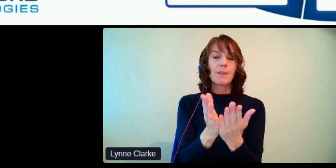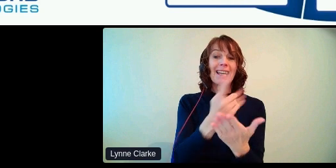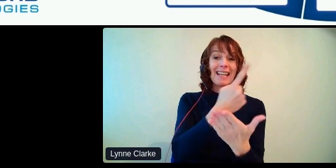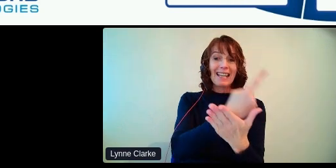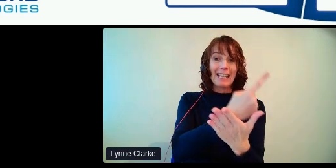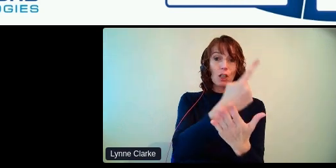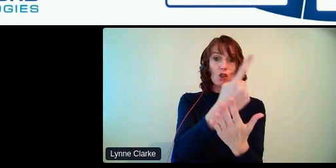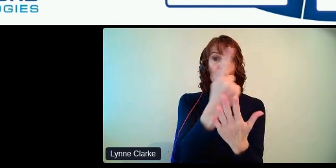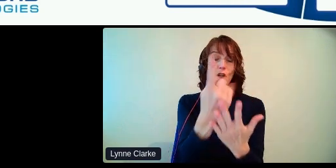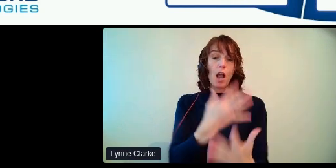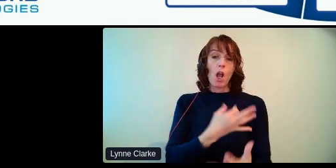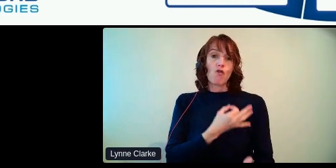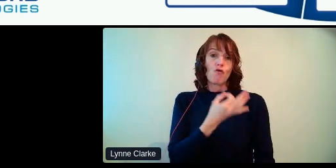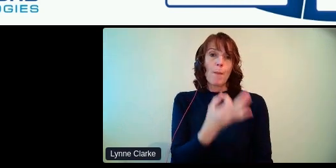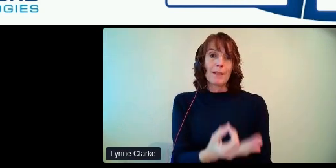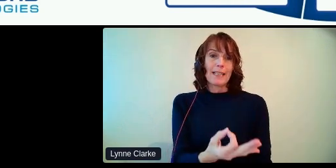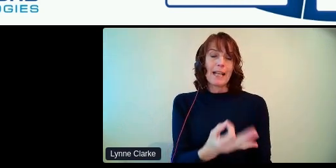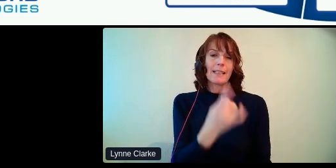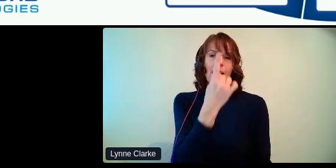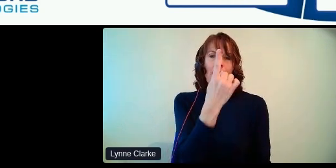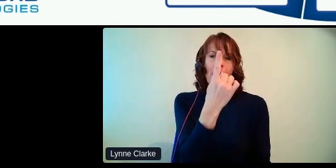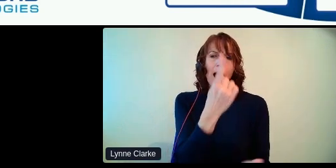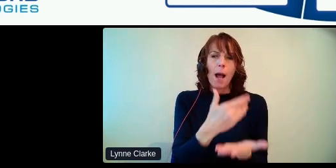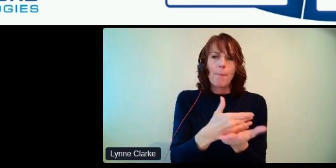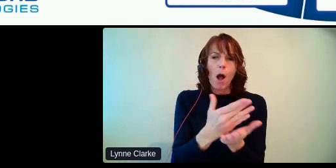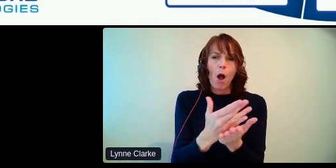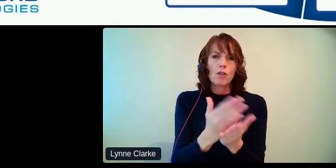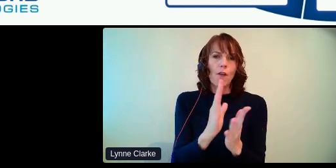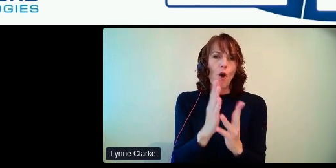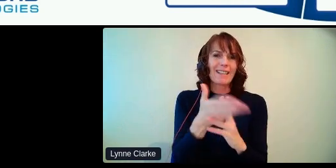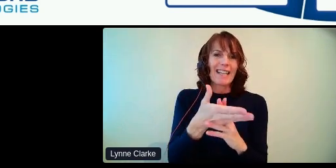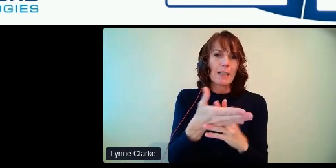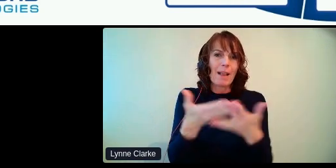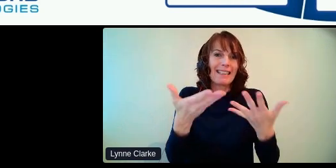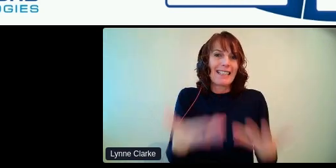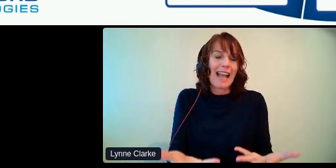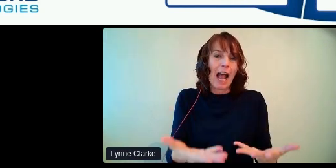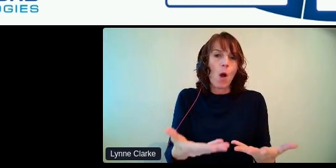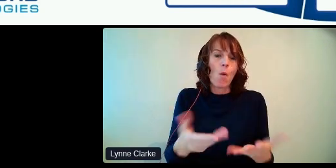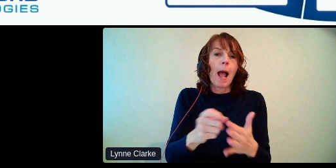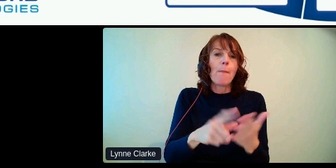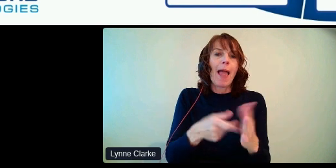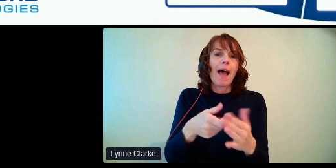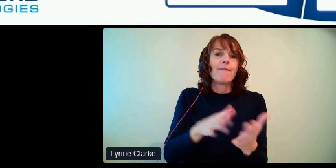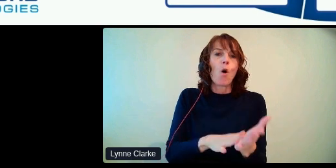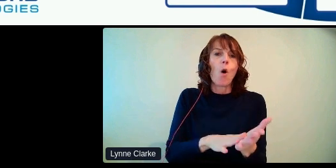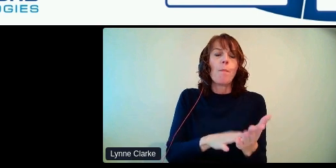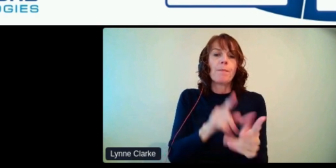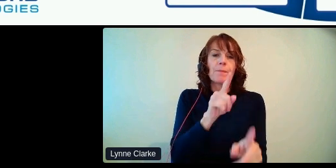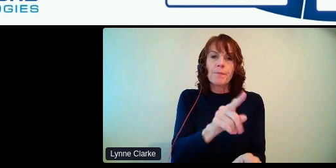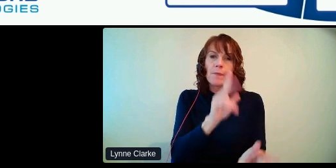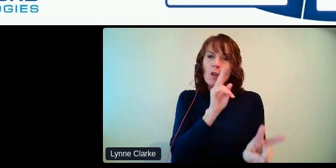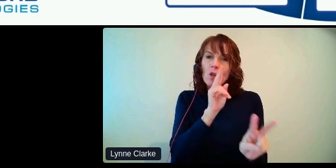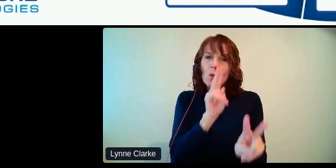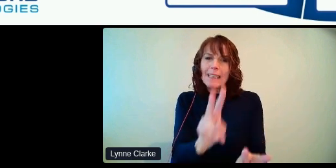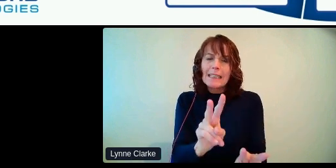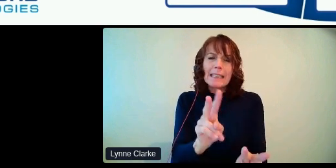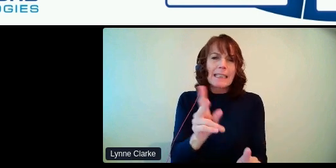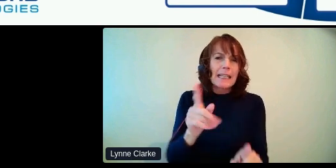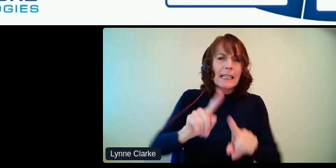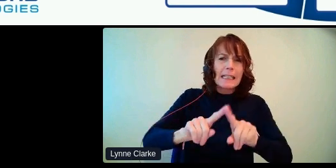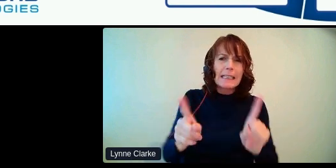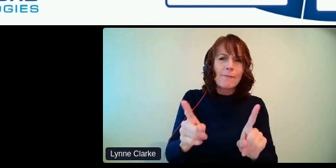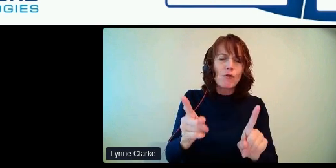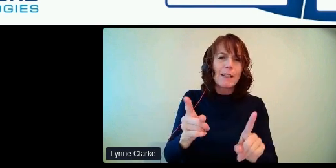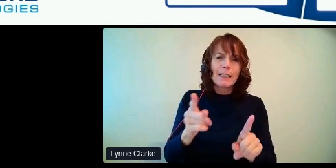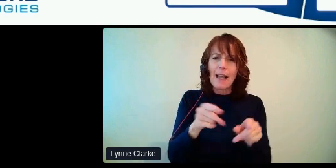component within the AccessibilityNow platform. And you can also see here there are different formats, as